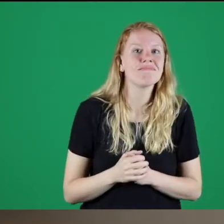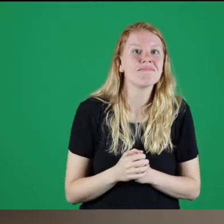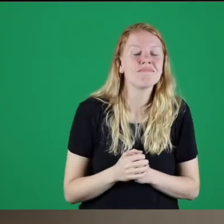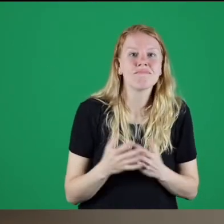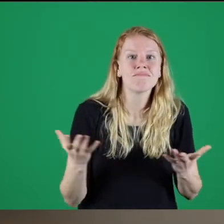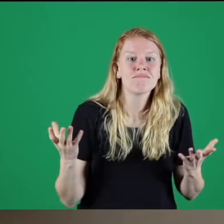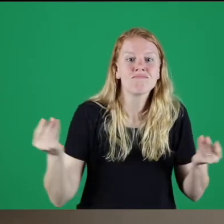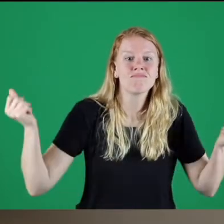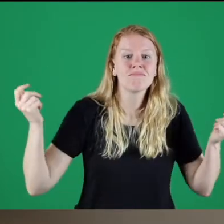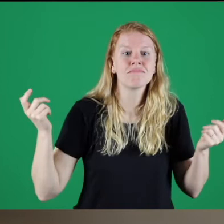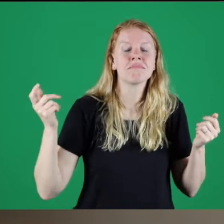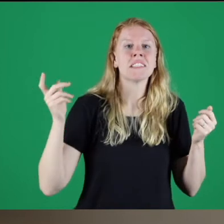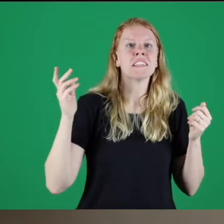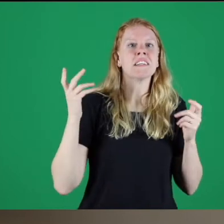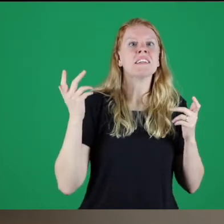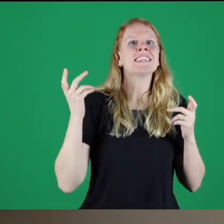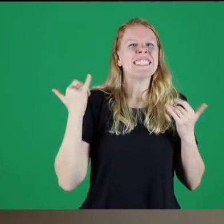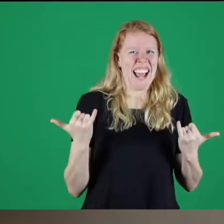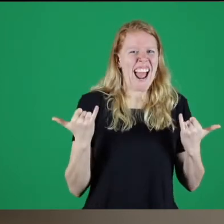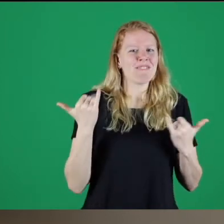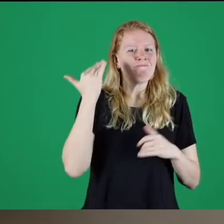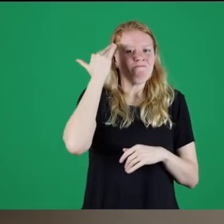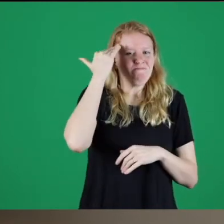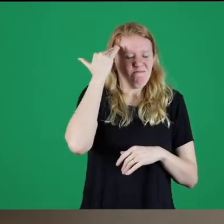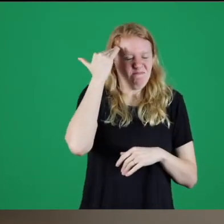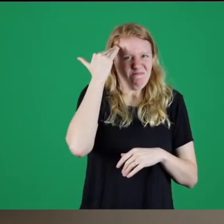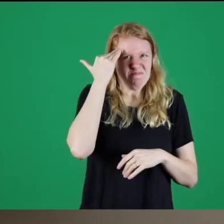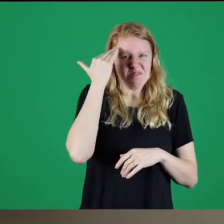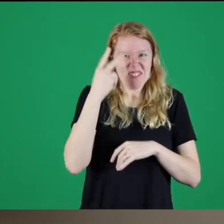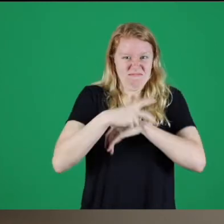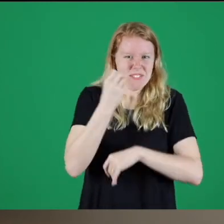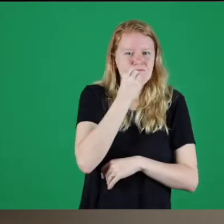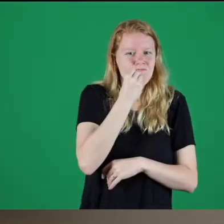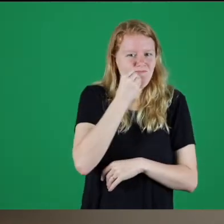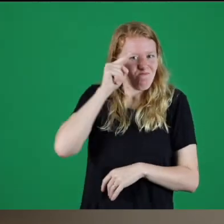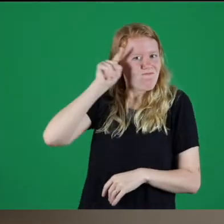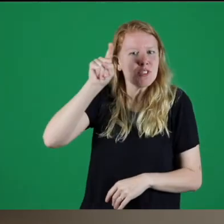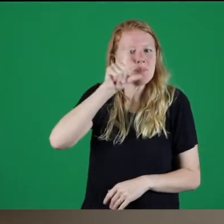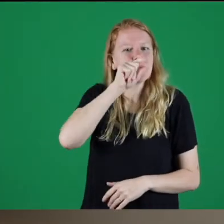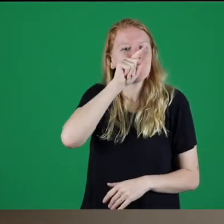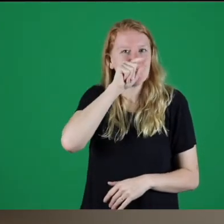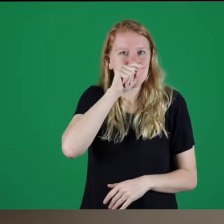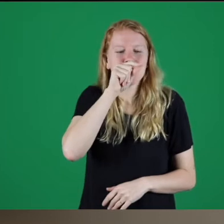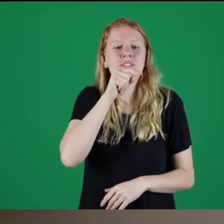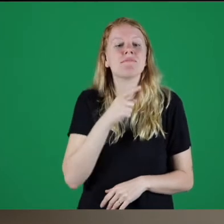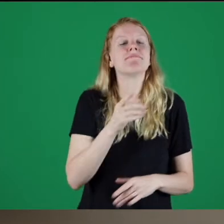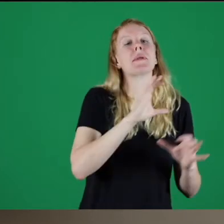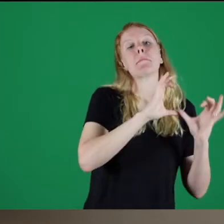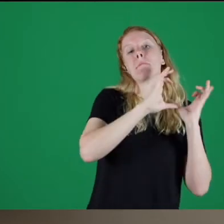tree. The people now knew what was stealing their crops. So they headed back to the